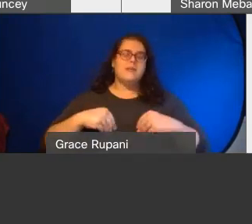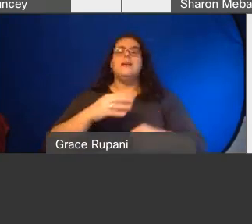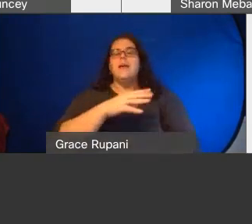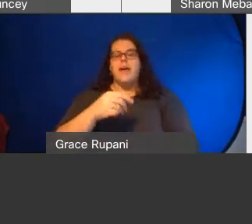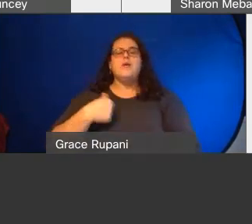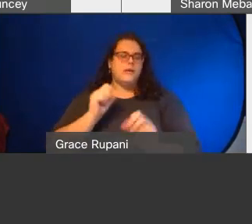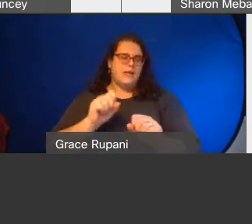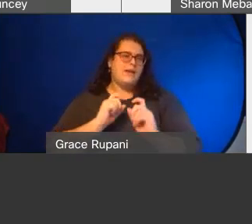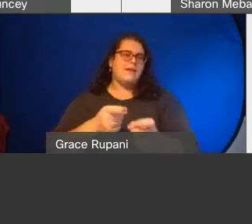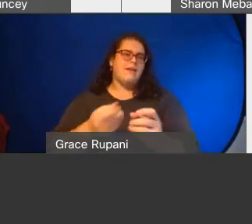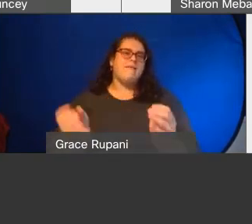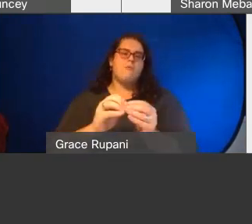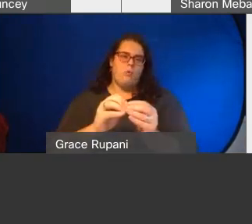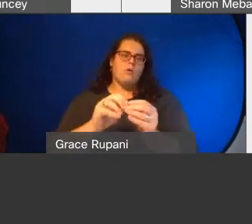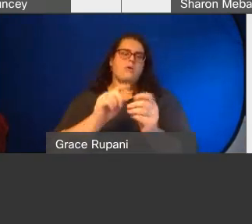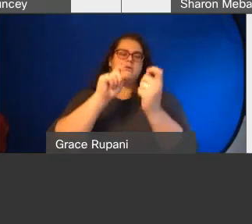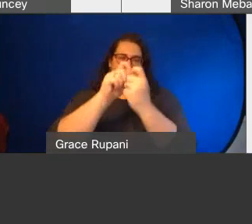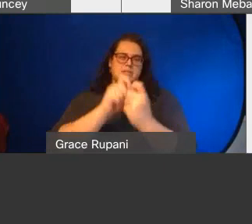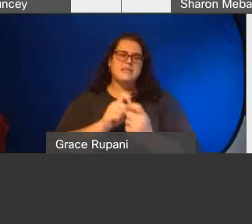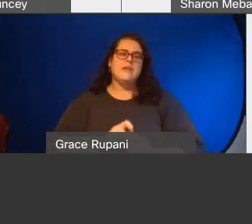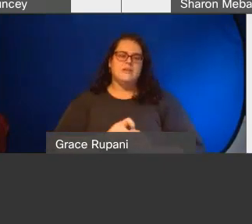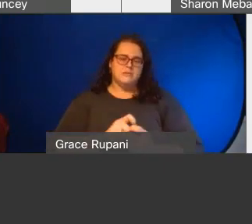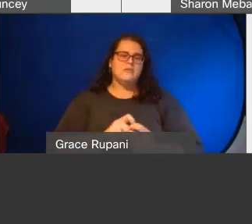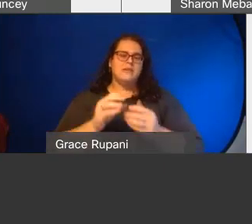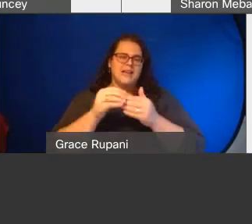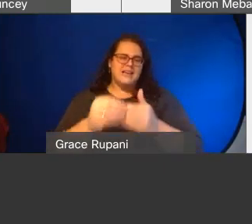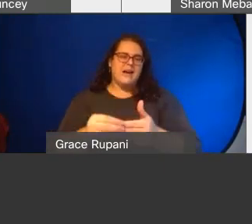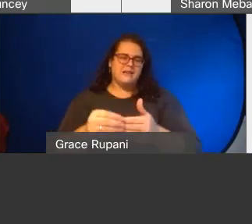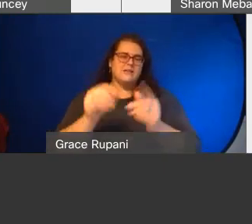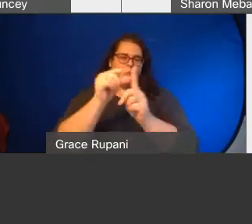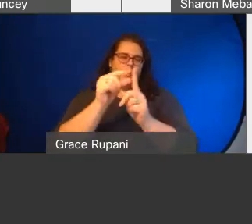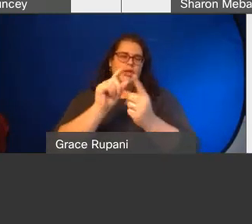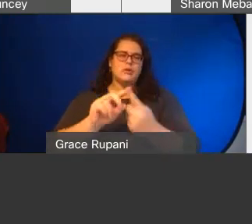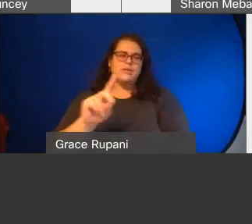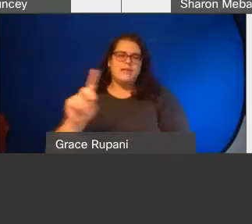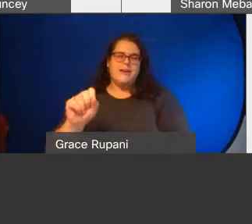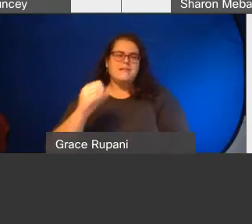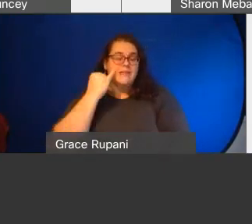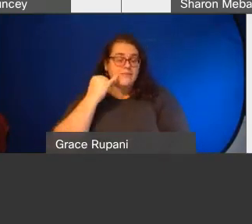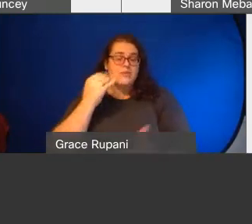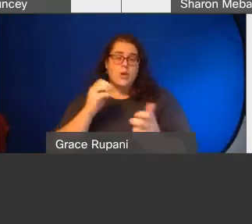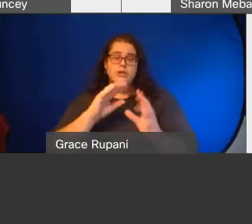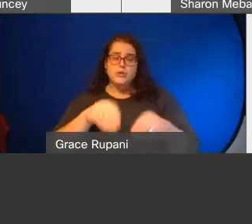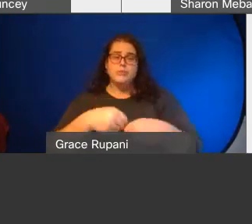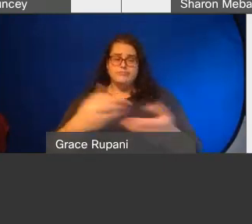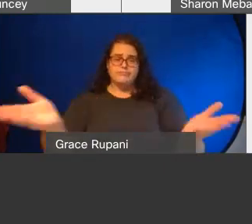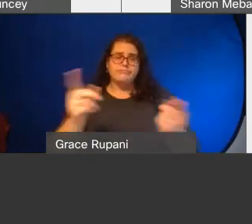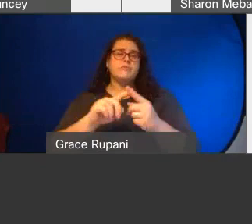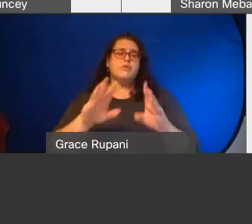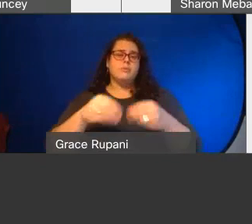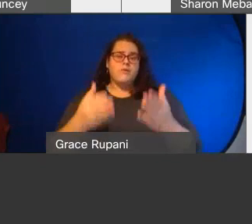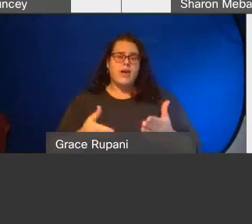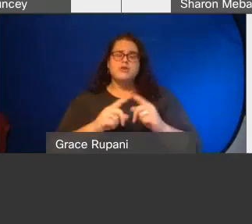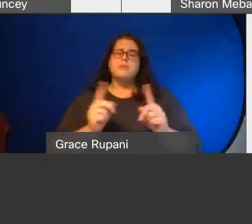more specific wording to DDS if they want to provide that to providers. But